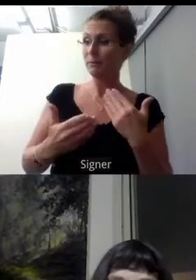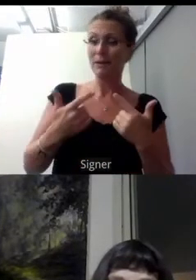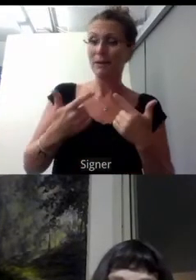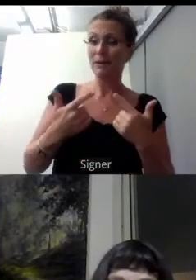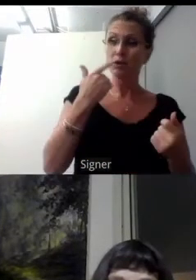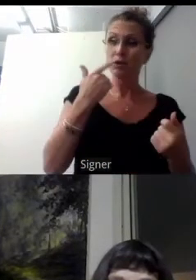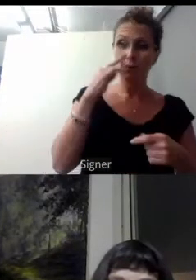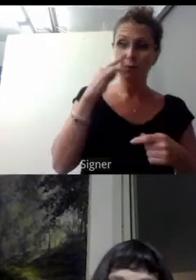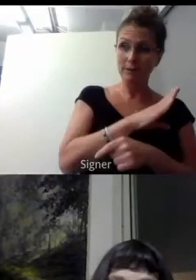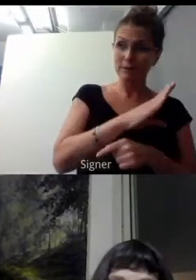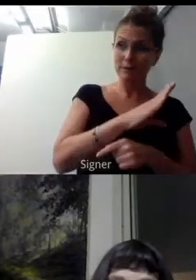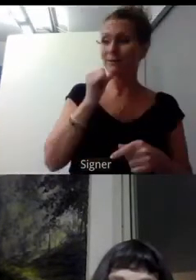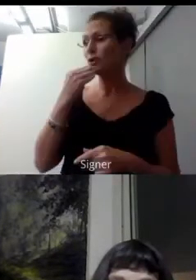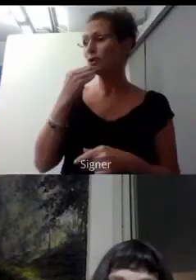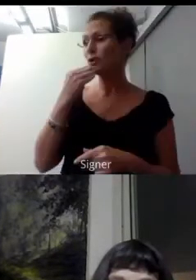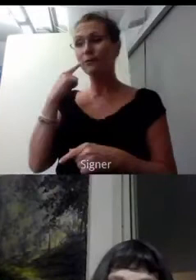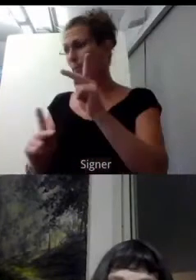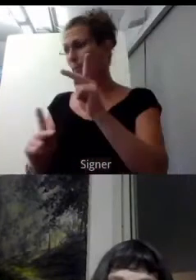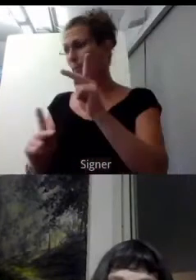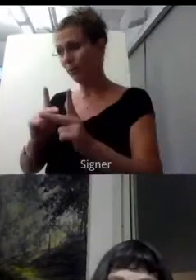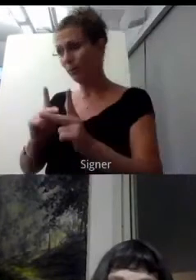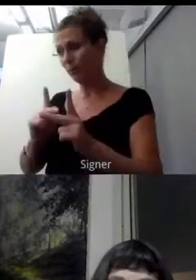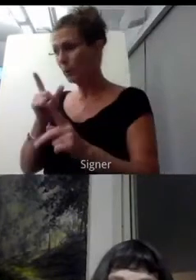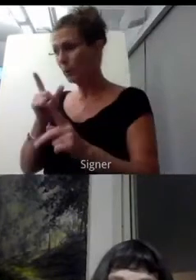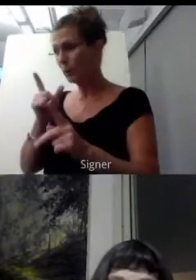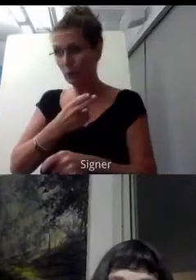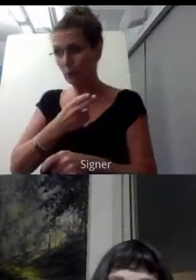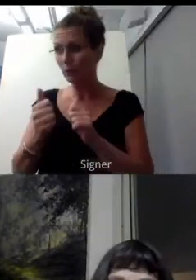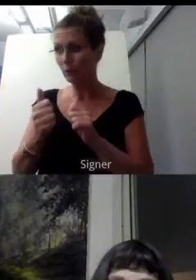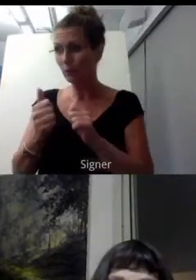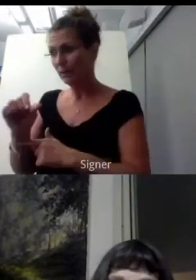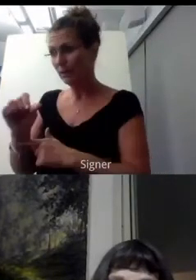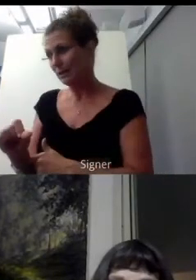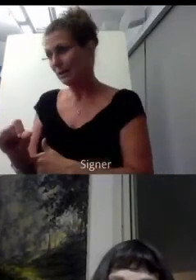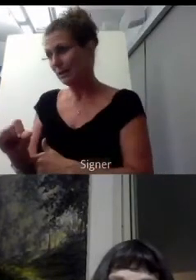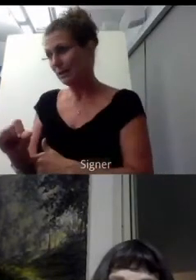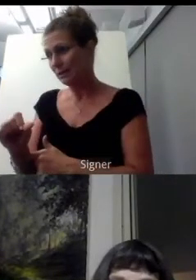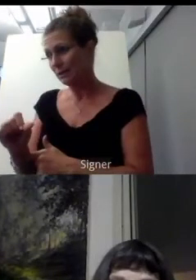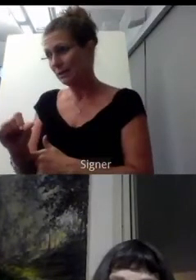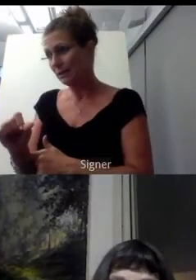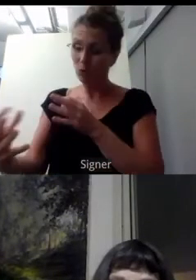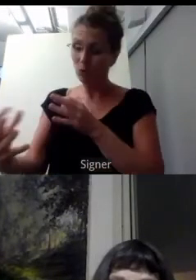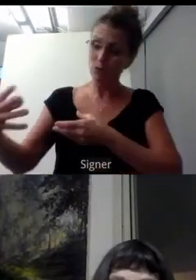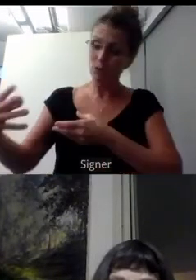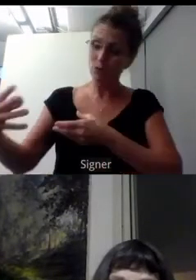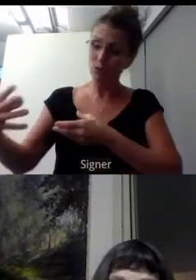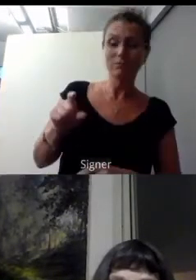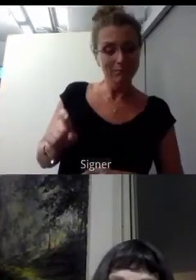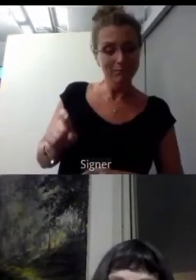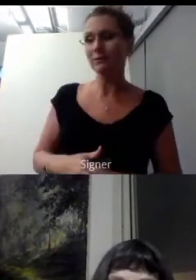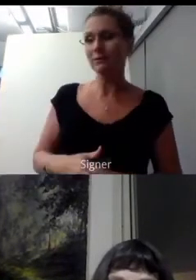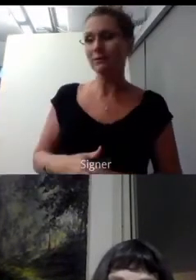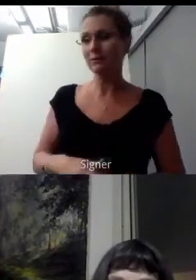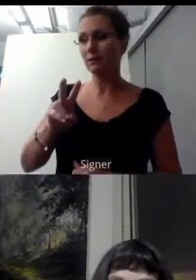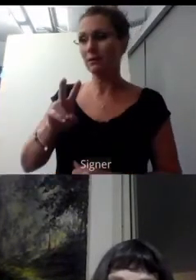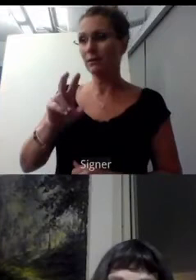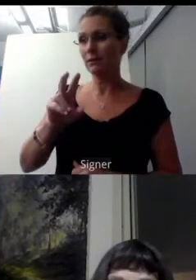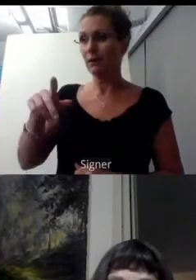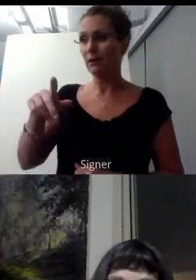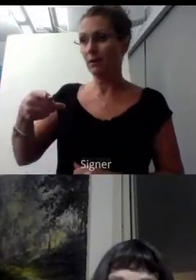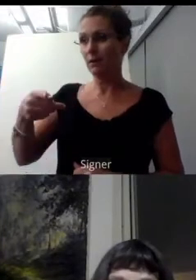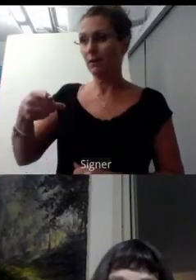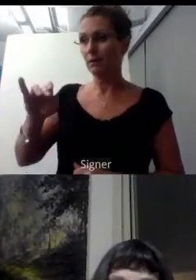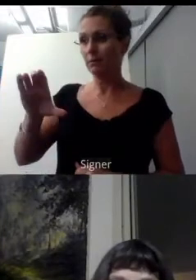people with disabilities. We heard from Val Piche about the importance, and it was under the